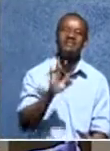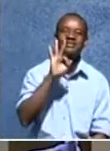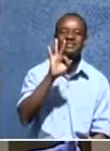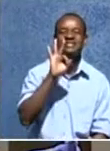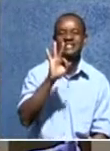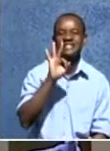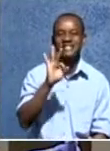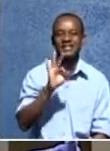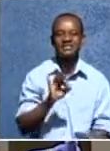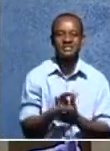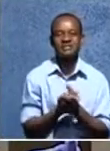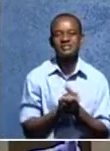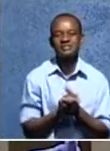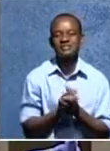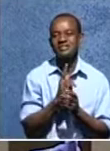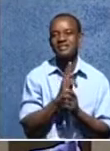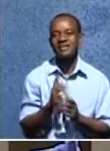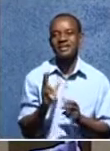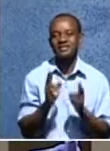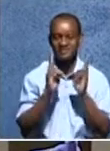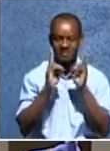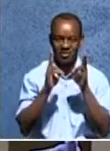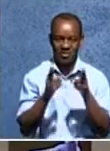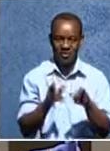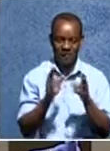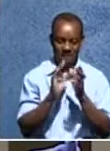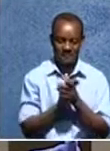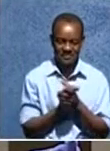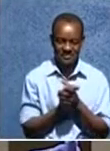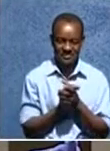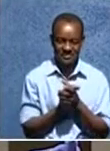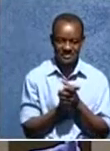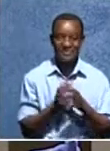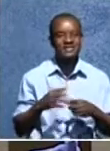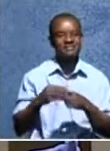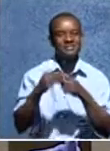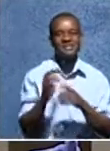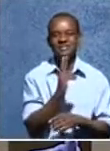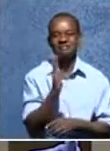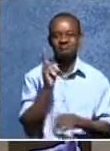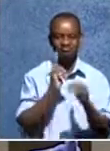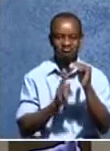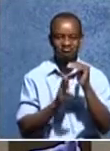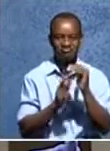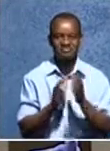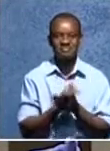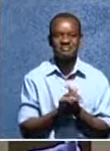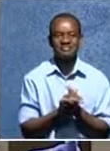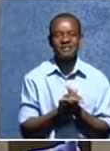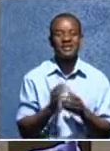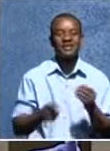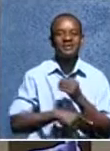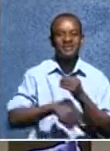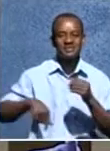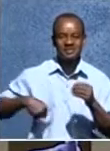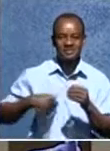meeting expectations, more so for those in domestic tourism. And if you've not heard, the country is abuzz with Namibia's chance